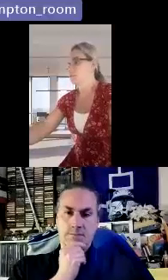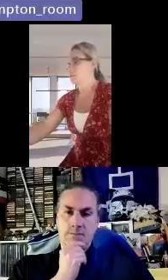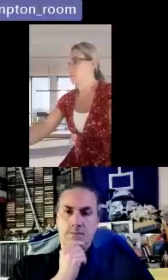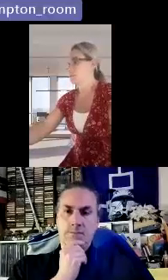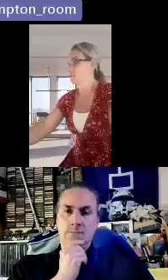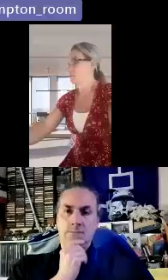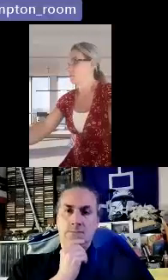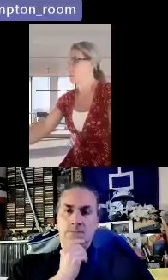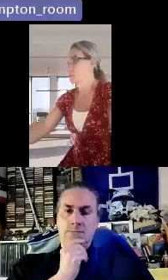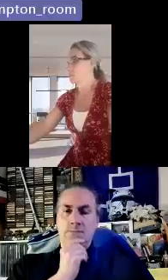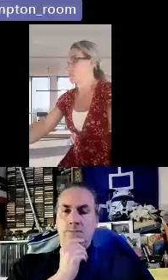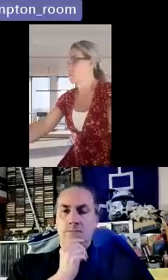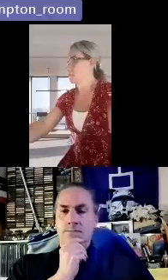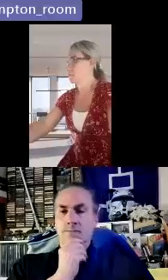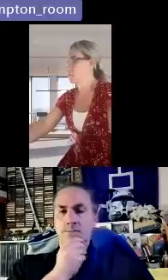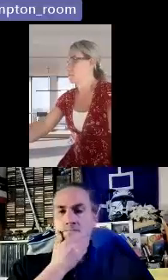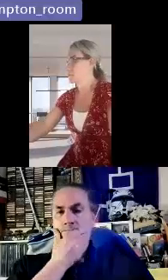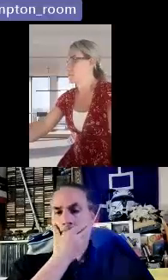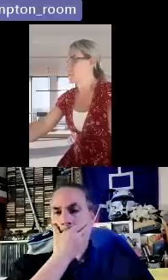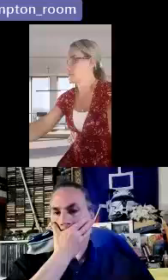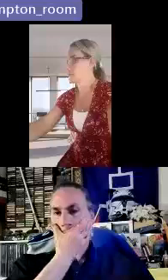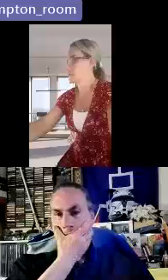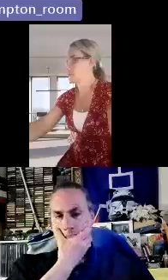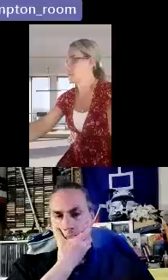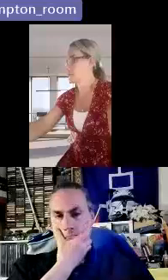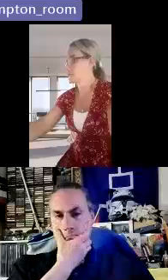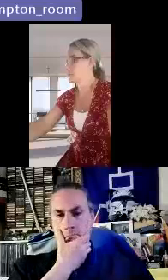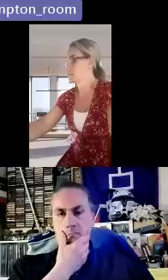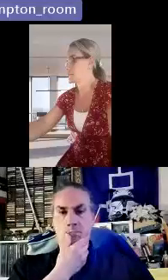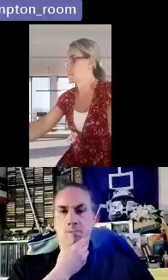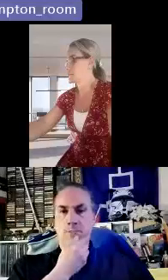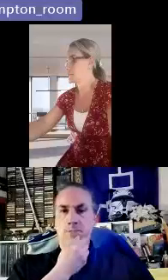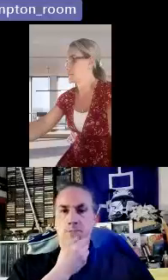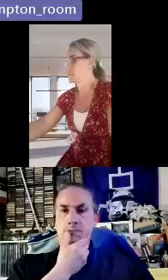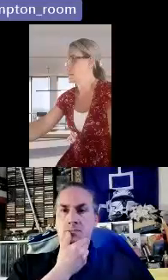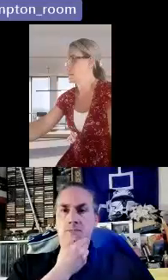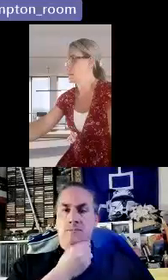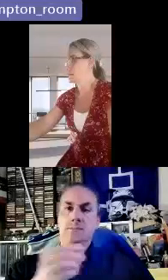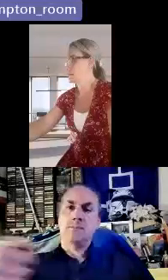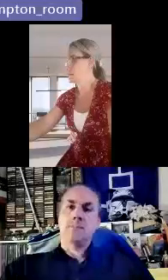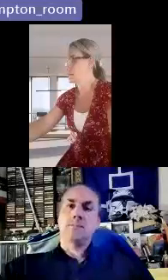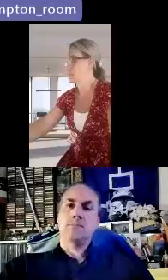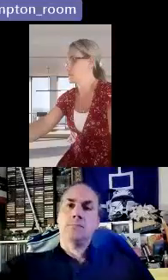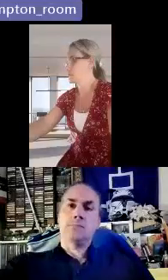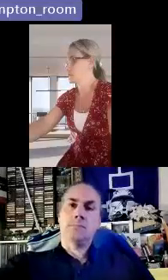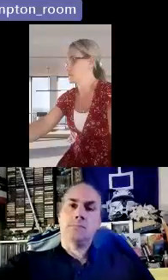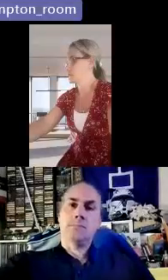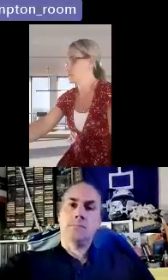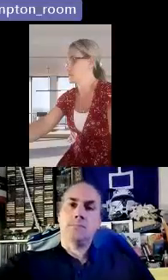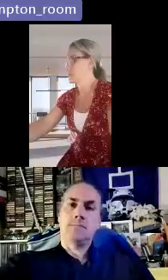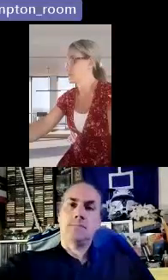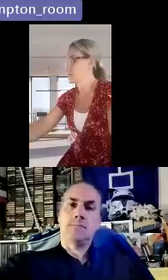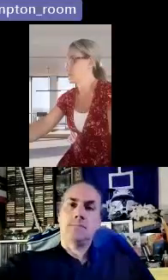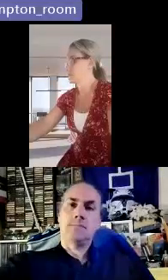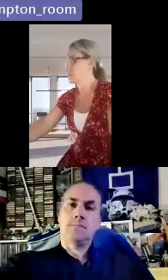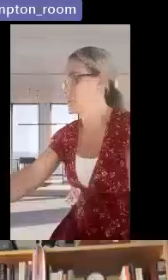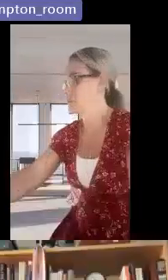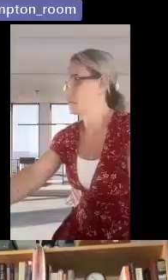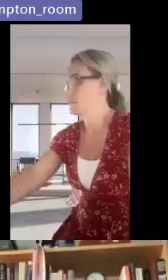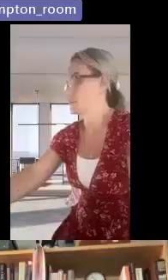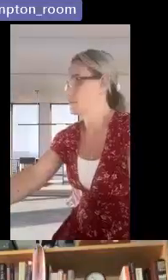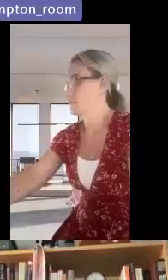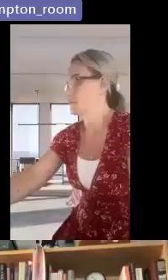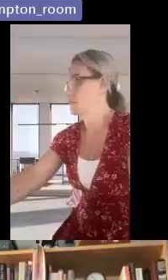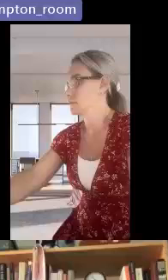few areas that are similar, including our, let's say, school generated funds. Whatever the schools collect has to